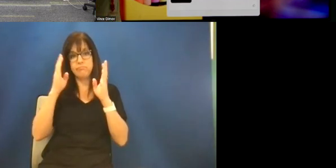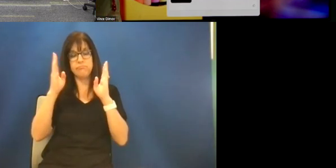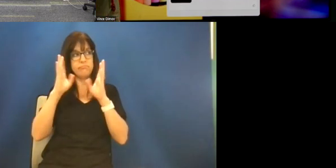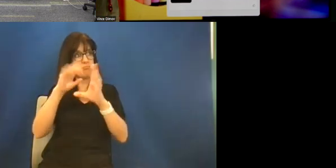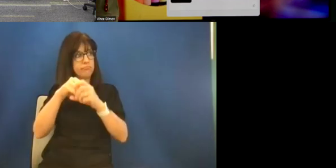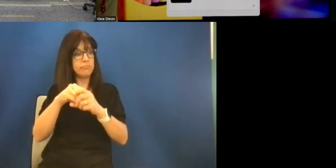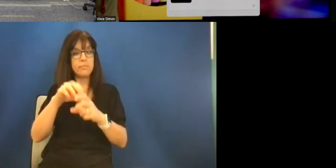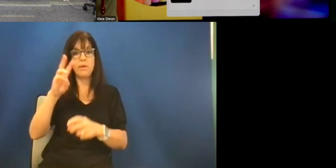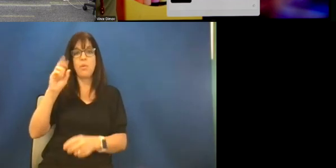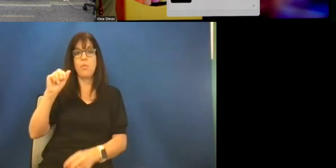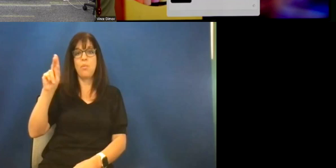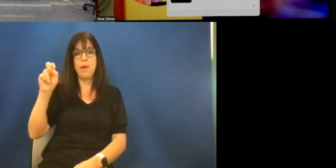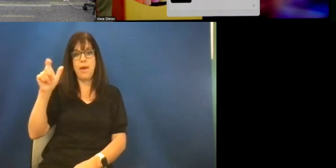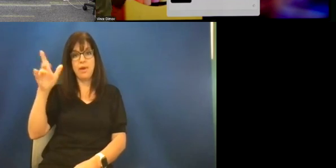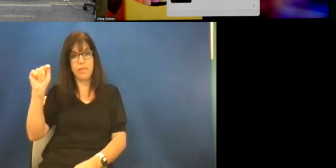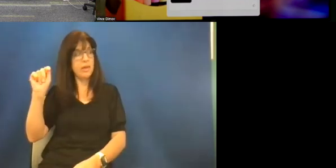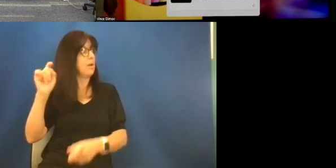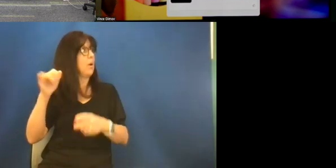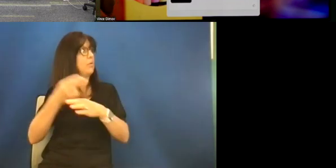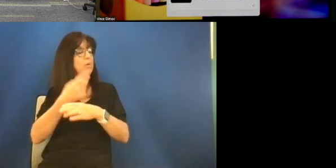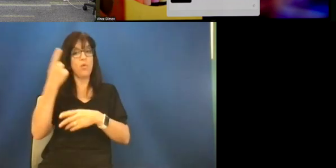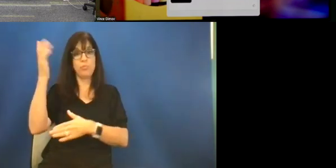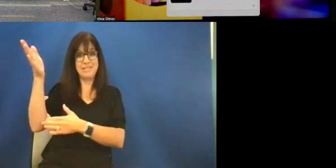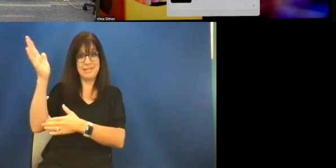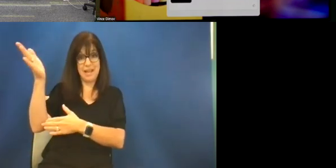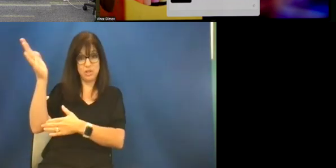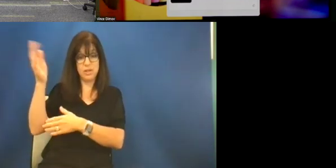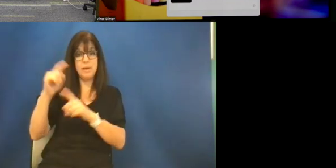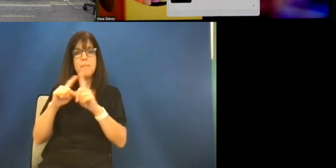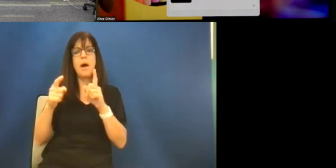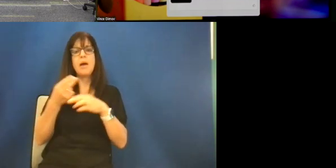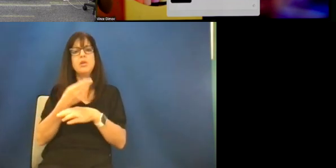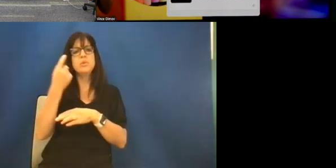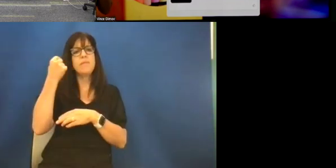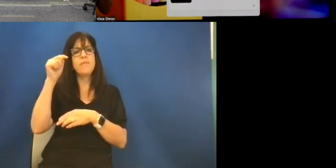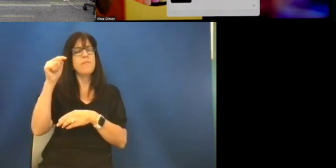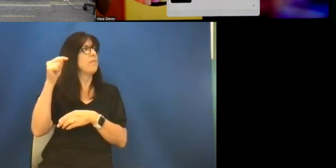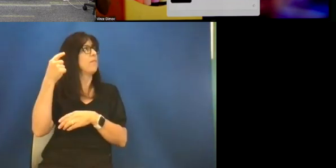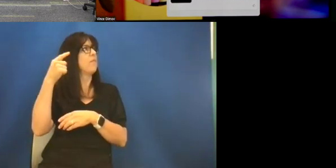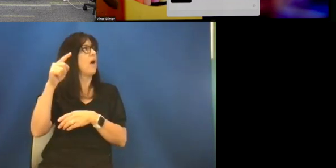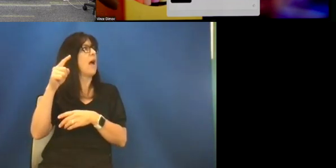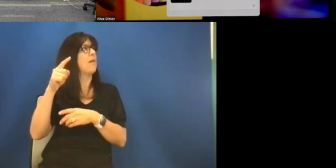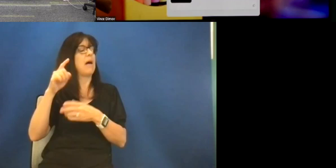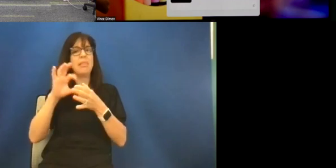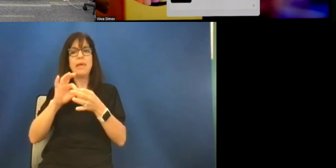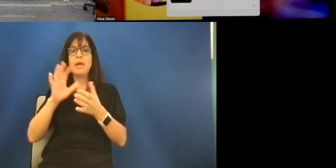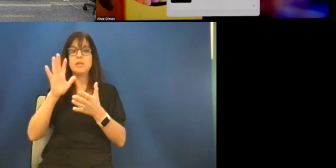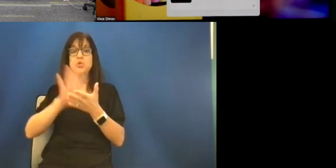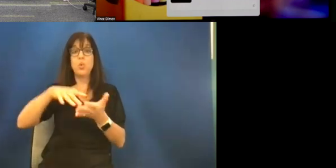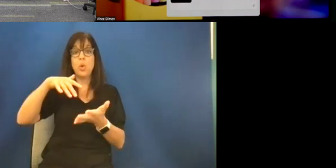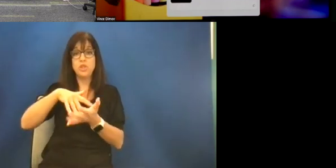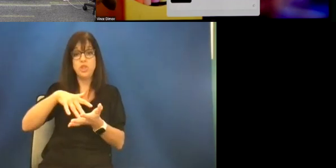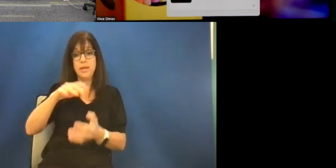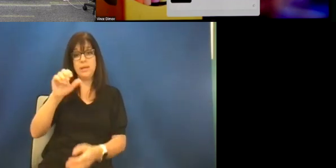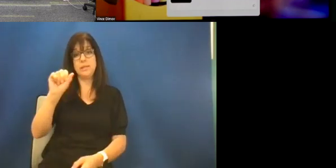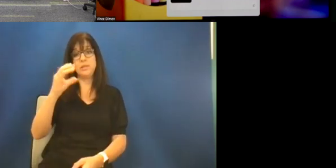Wakelet is what I'm using to do this presentation, but I also use it for, like, I have a link in the Schoology